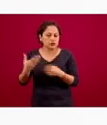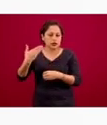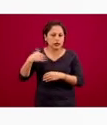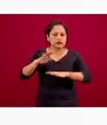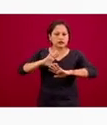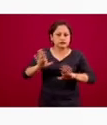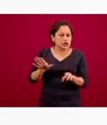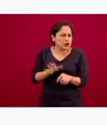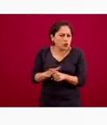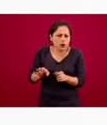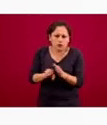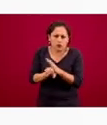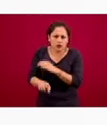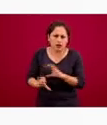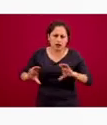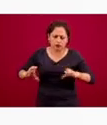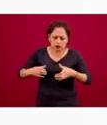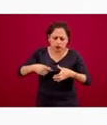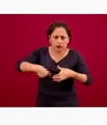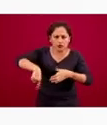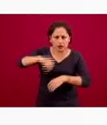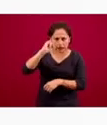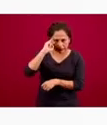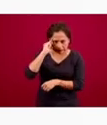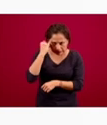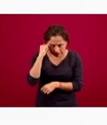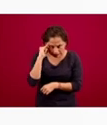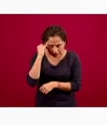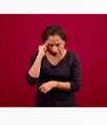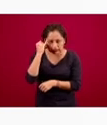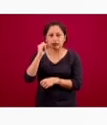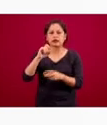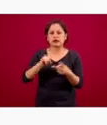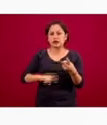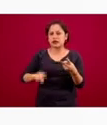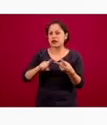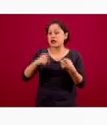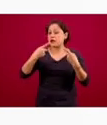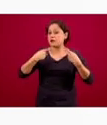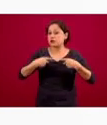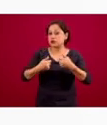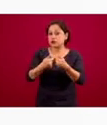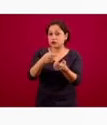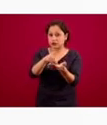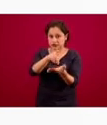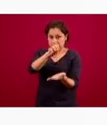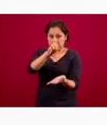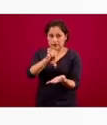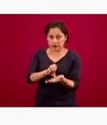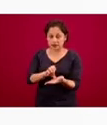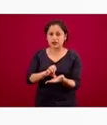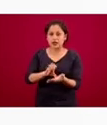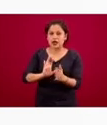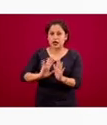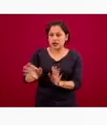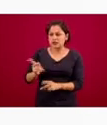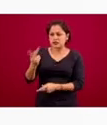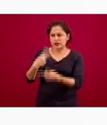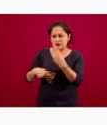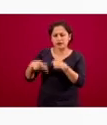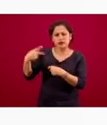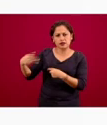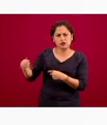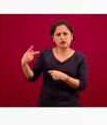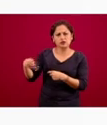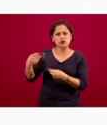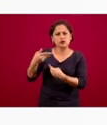have an increased vulnerability during situations like this one. We have indigenous peoples or originary peoples,